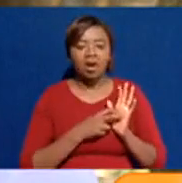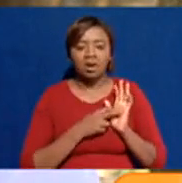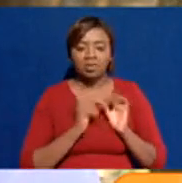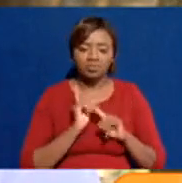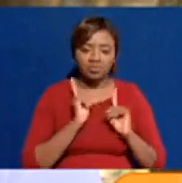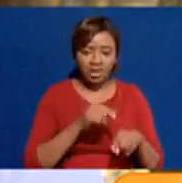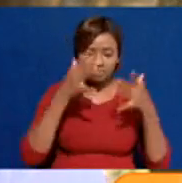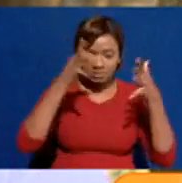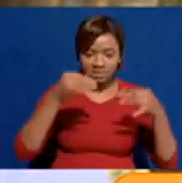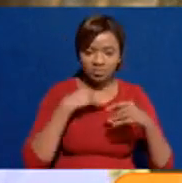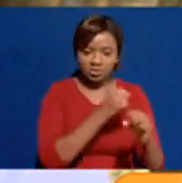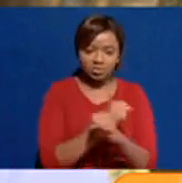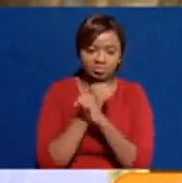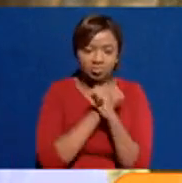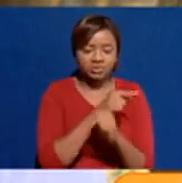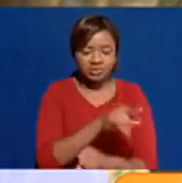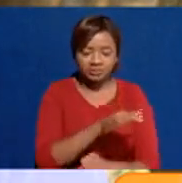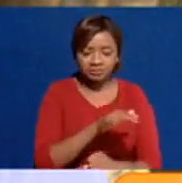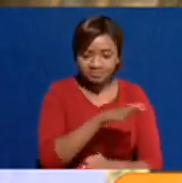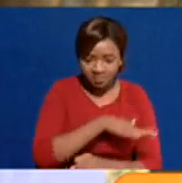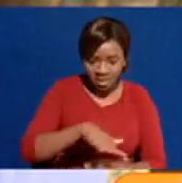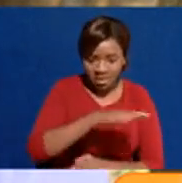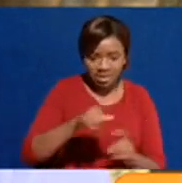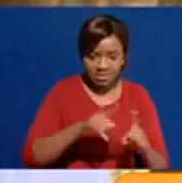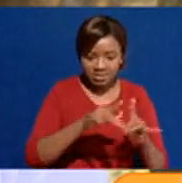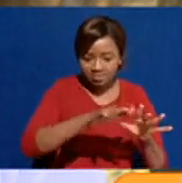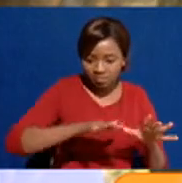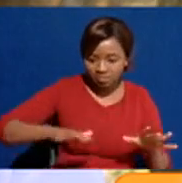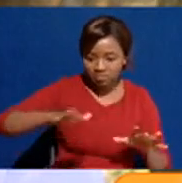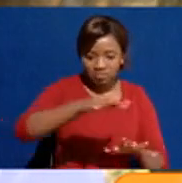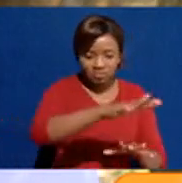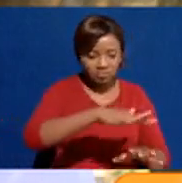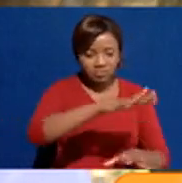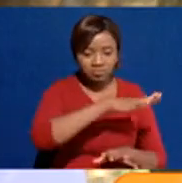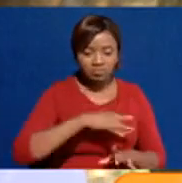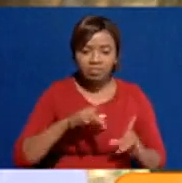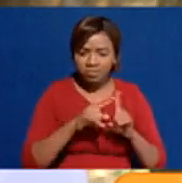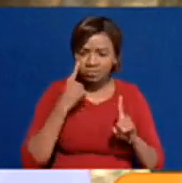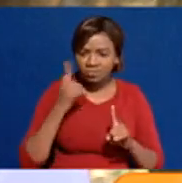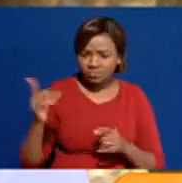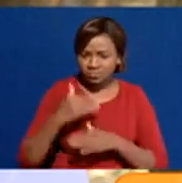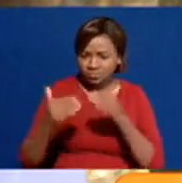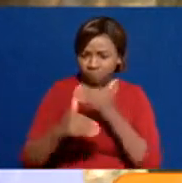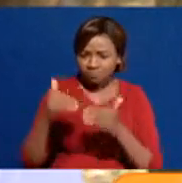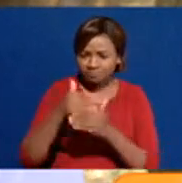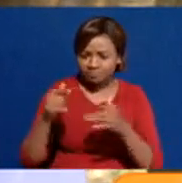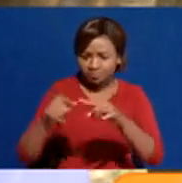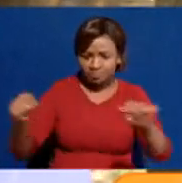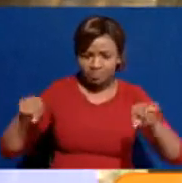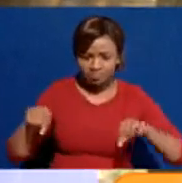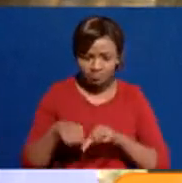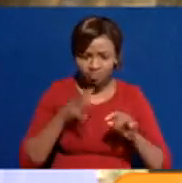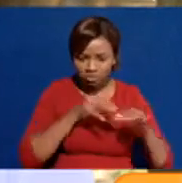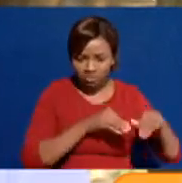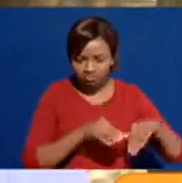around the spring and also desilt the water pan that had been constructed here to ensure that the communities can access